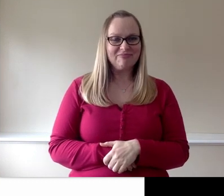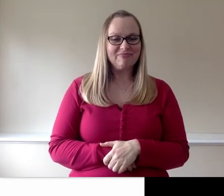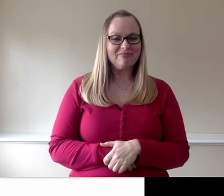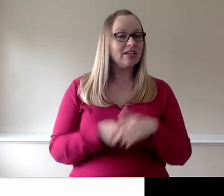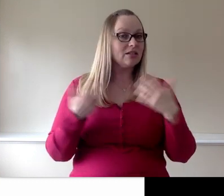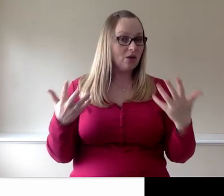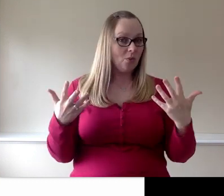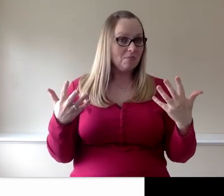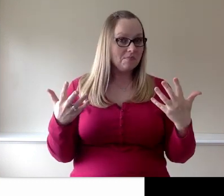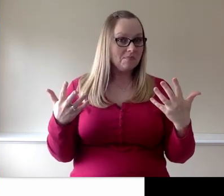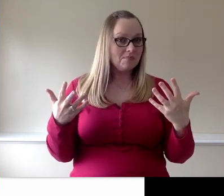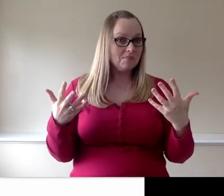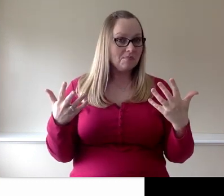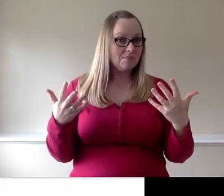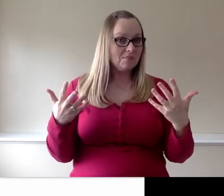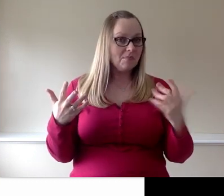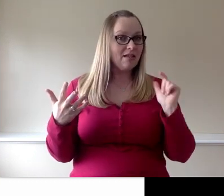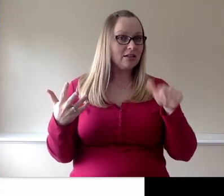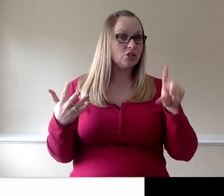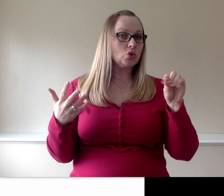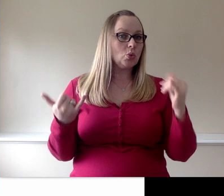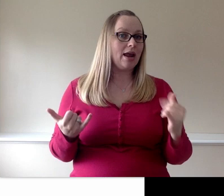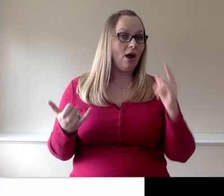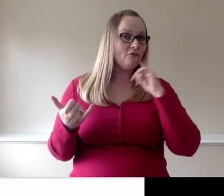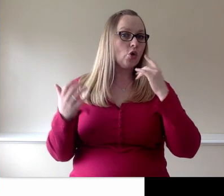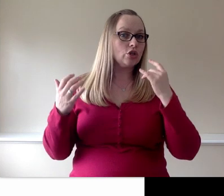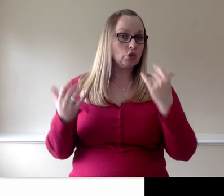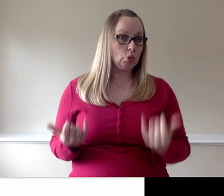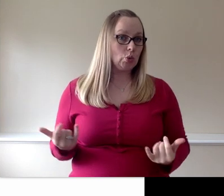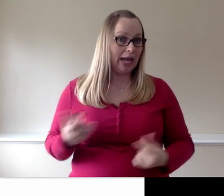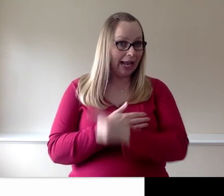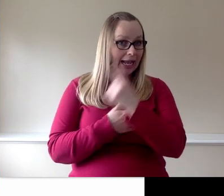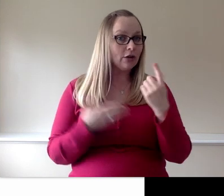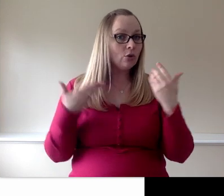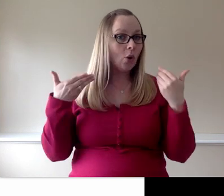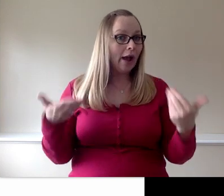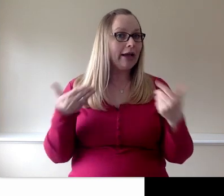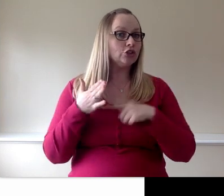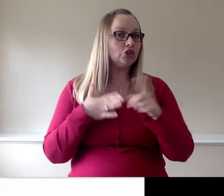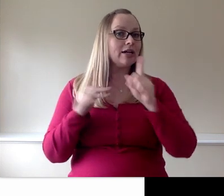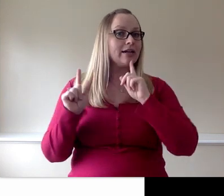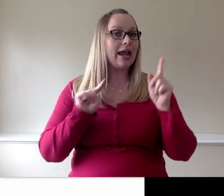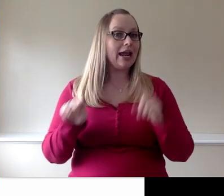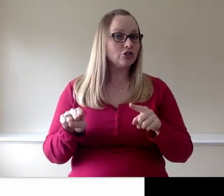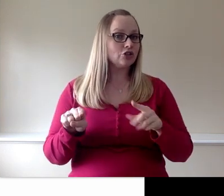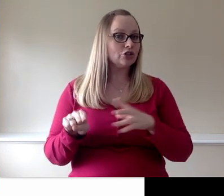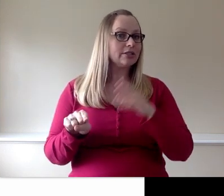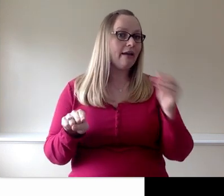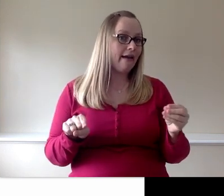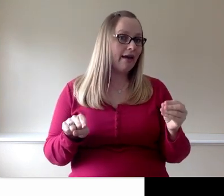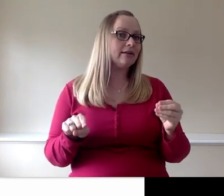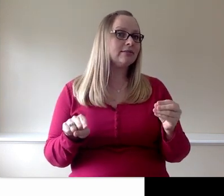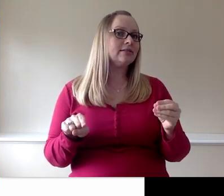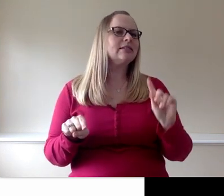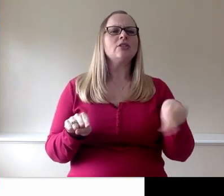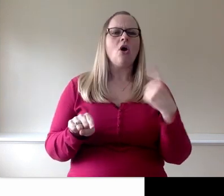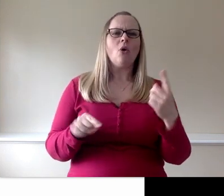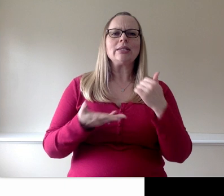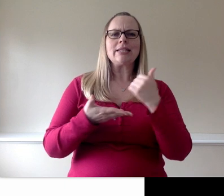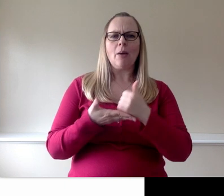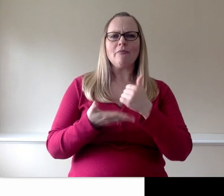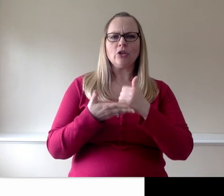So those are our DoNows for today. So go ahead and check your answers, and it's always helpful to check